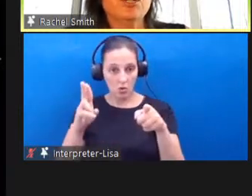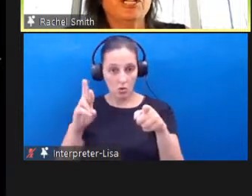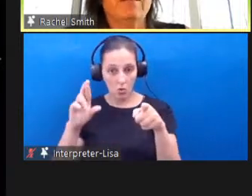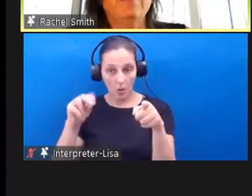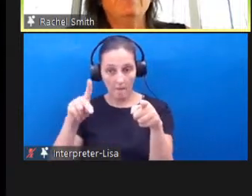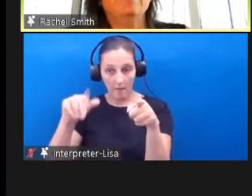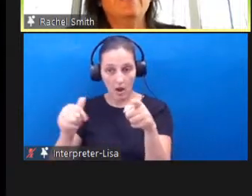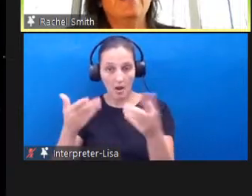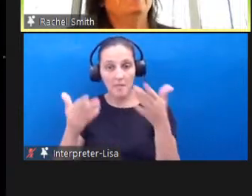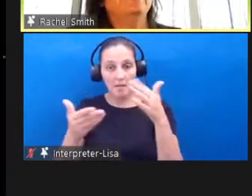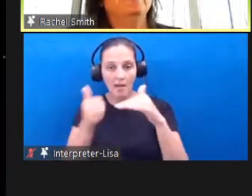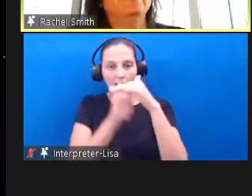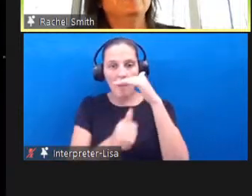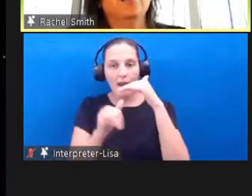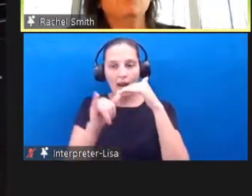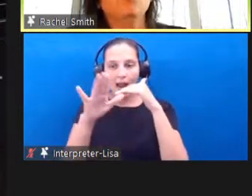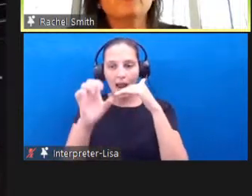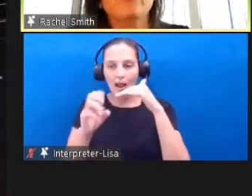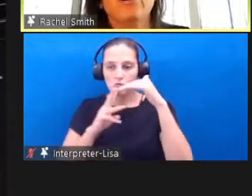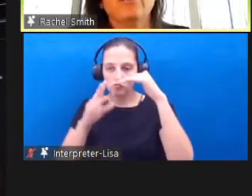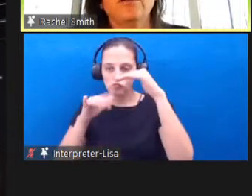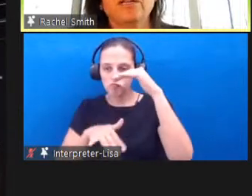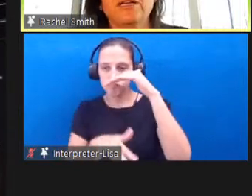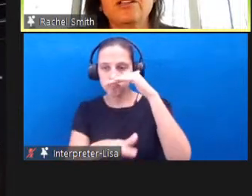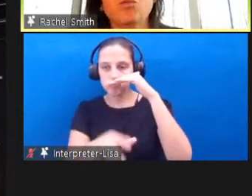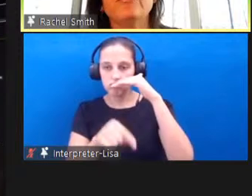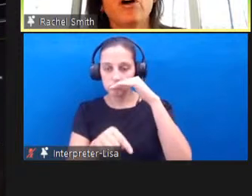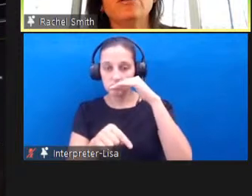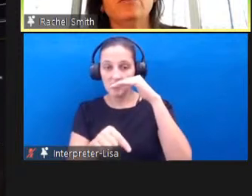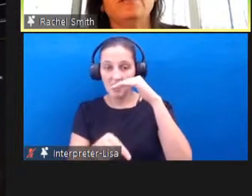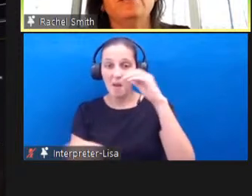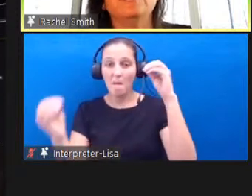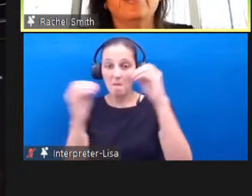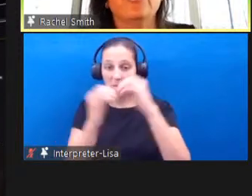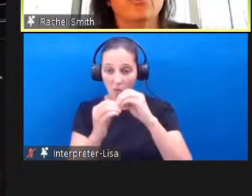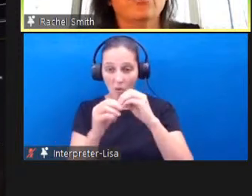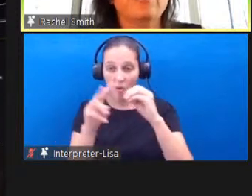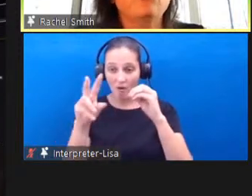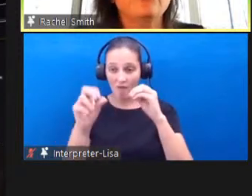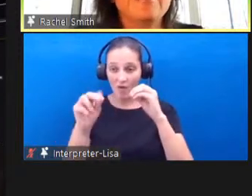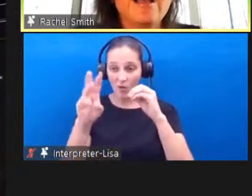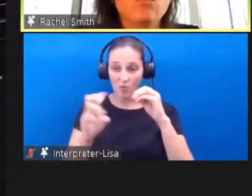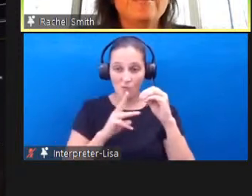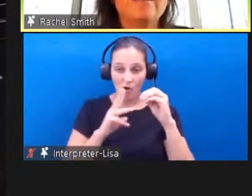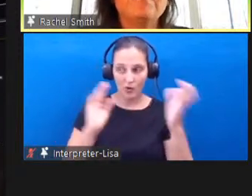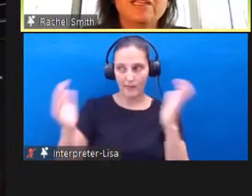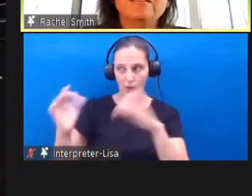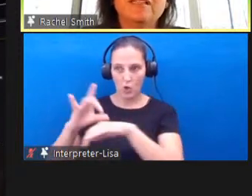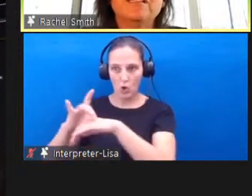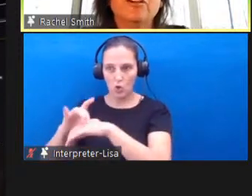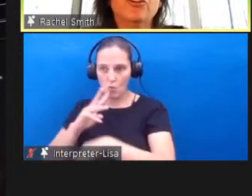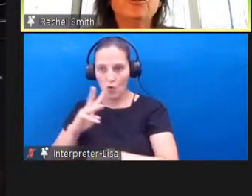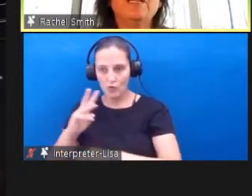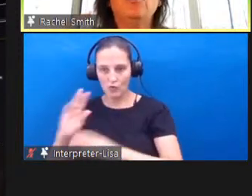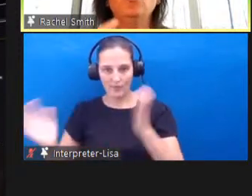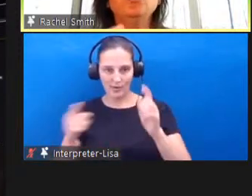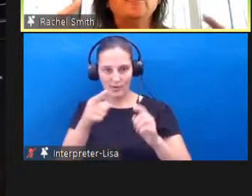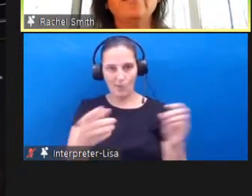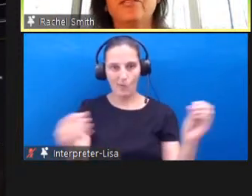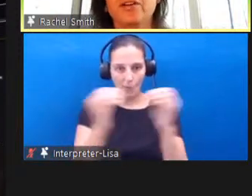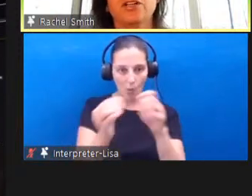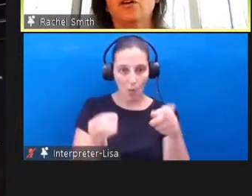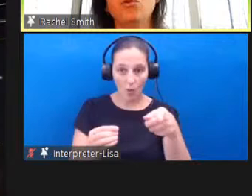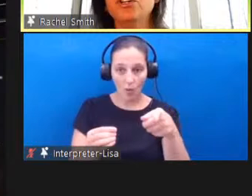ice ocean that is it has more volume than the entire Earth. And with that, what that means is there could be a